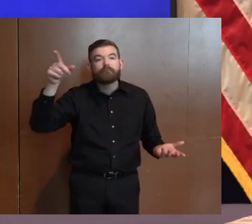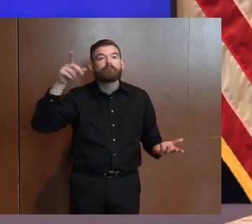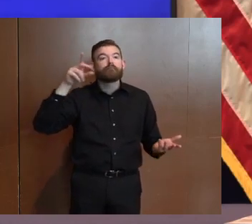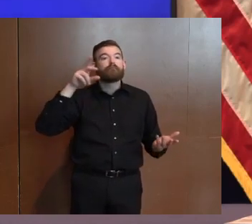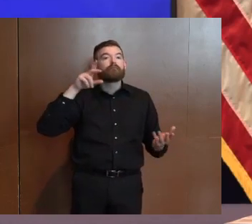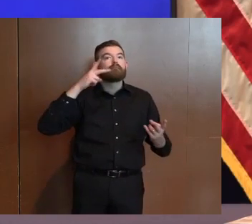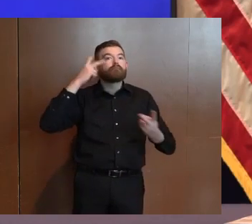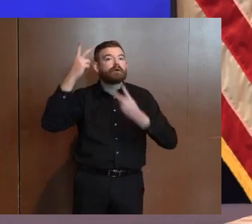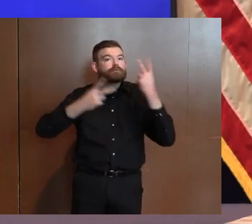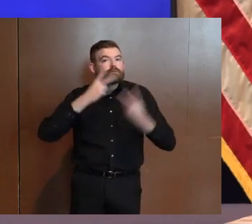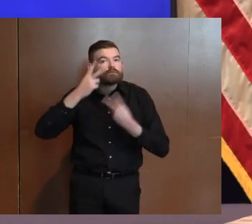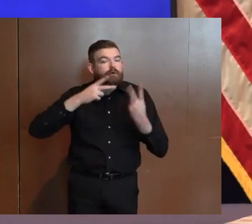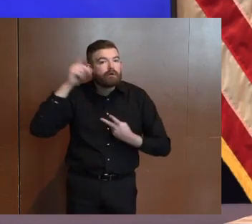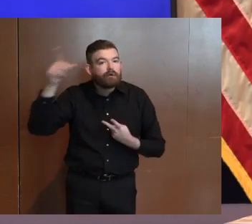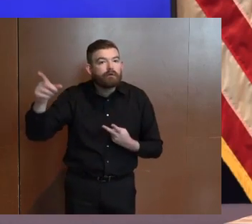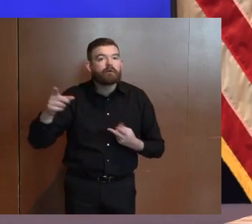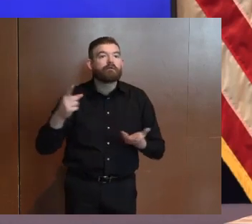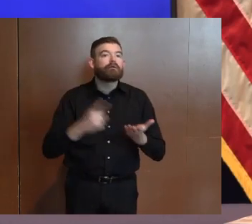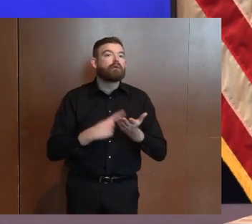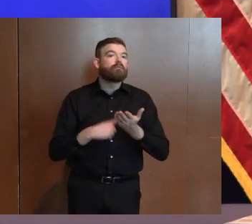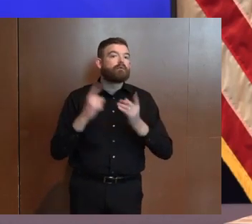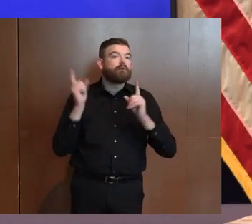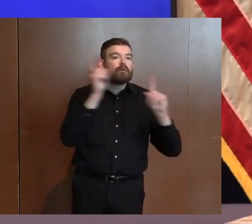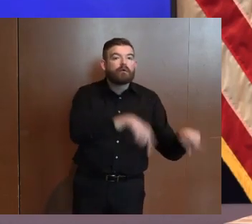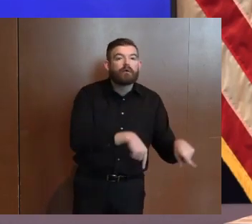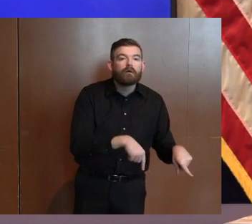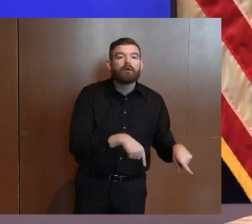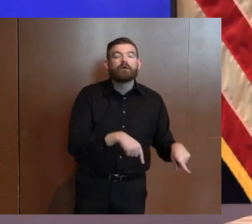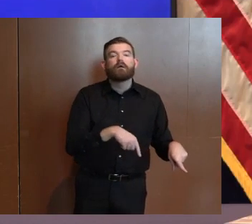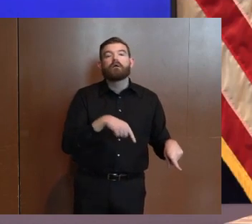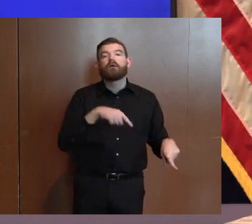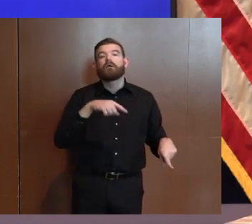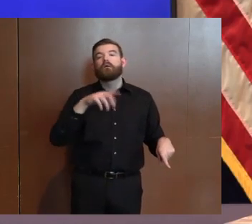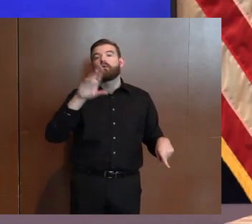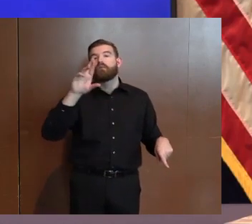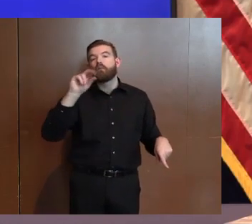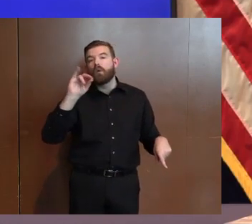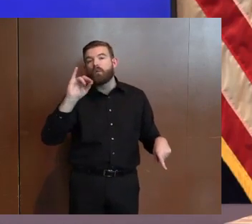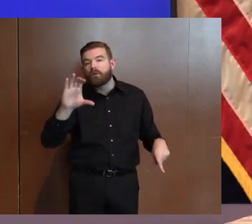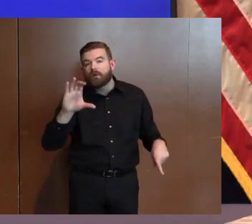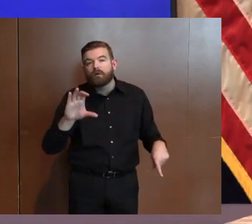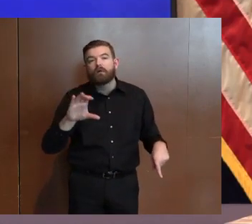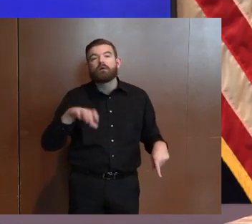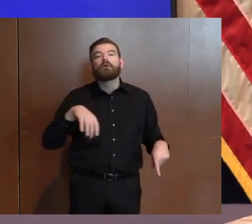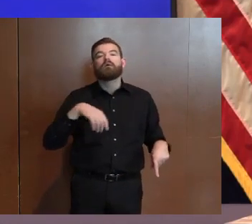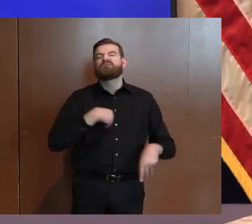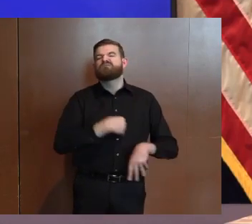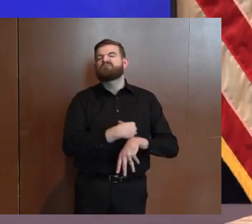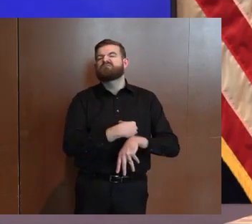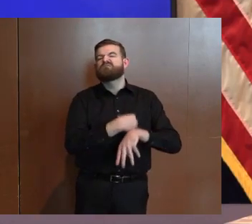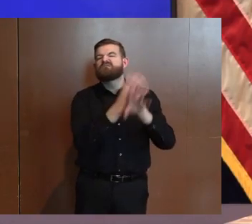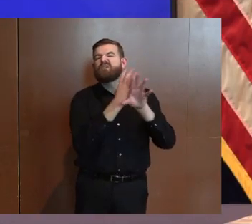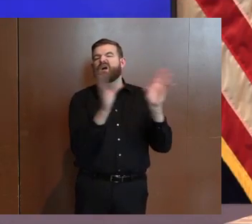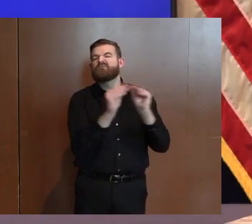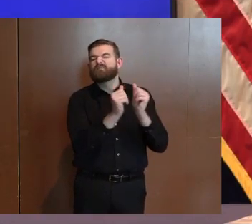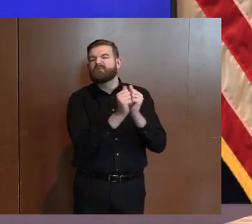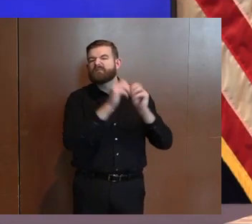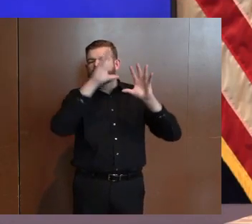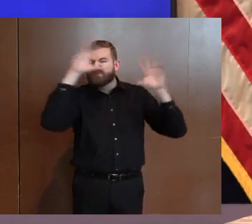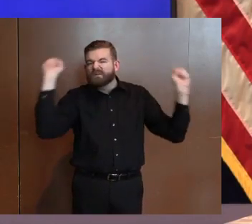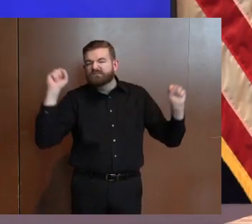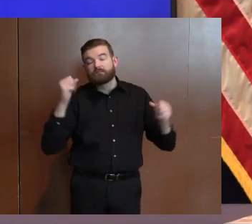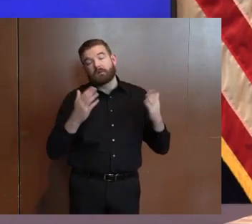have VTCs with the president or vice president, and so we may have one of those tomorrow, but I'm either